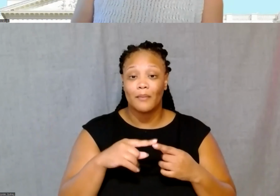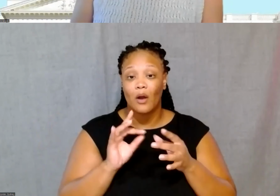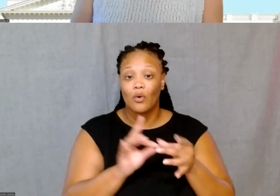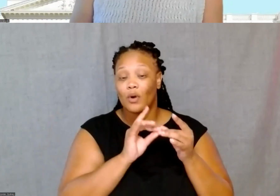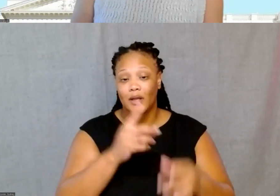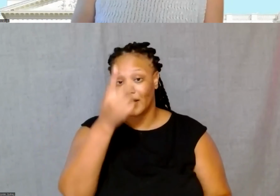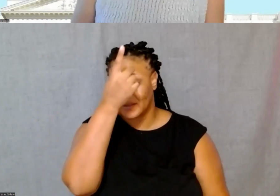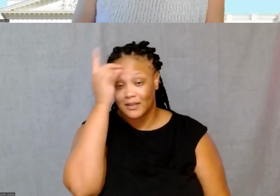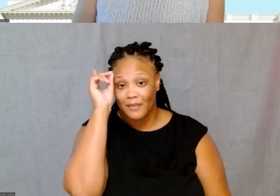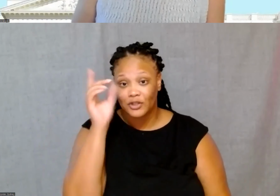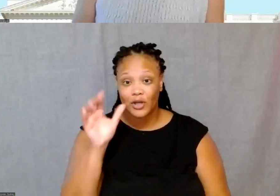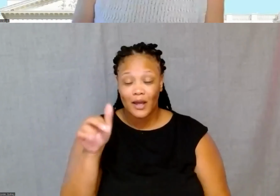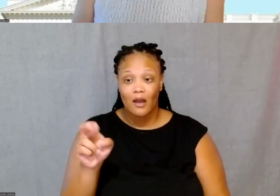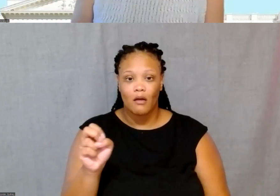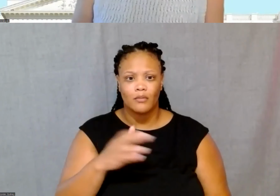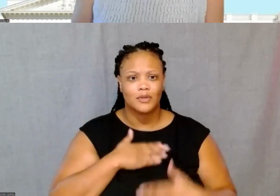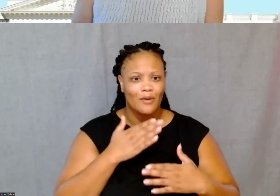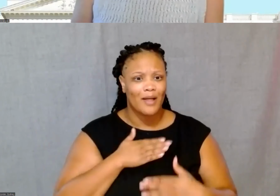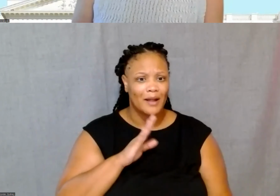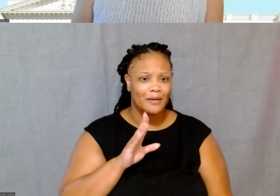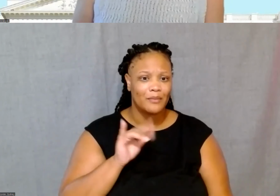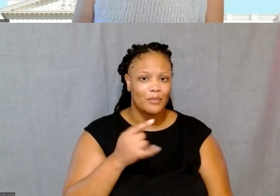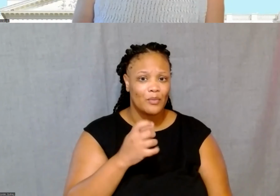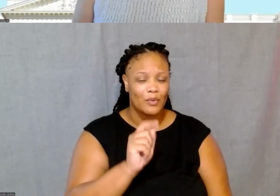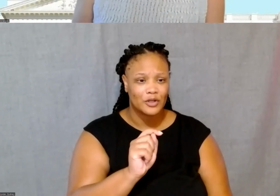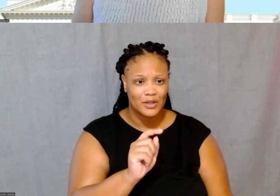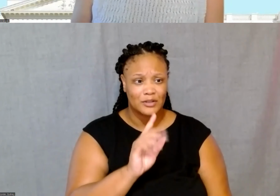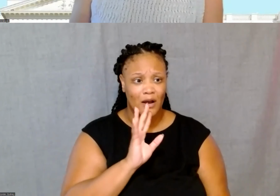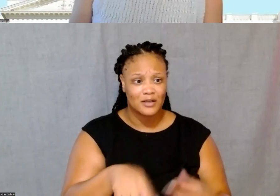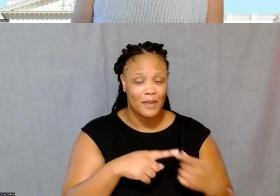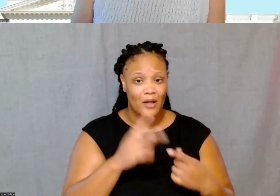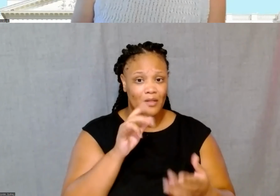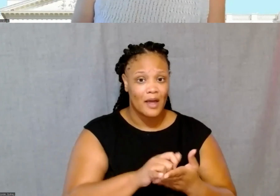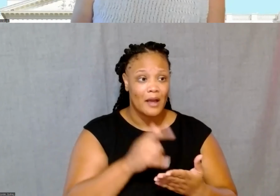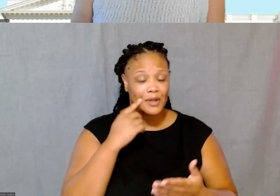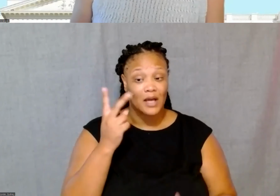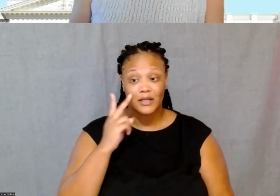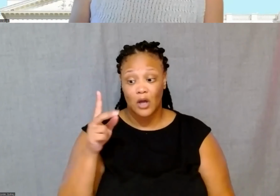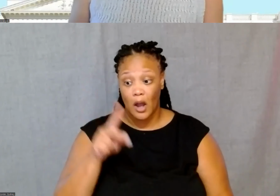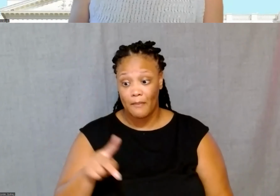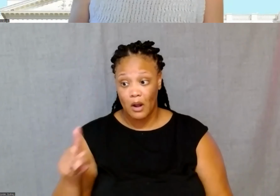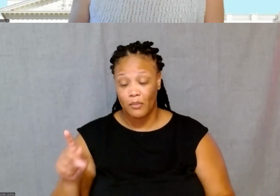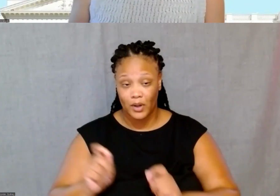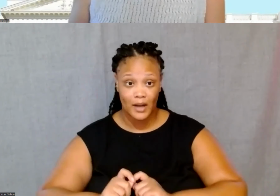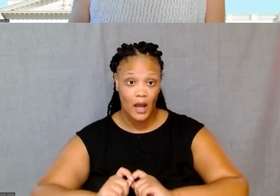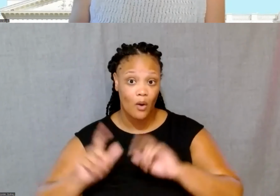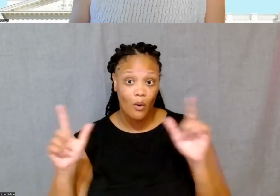Bridget brought it up, because I had a PowerPoint skim past my inbox, and when I opened it up and looked at the numbers